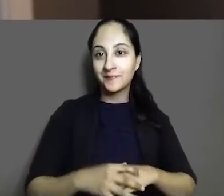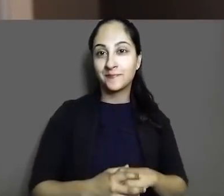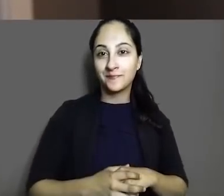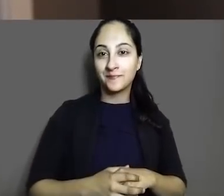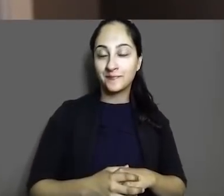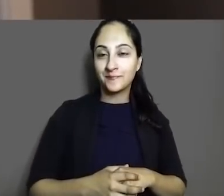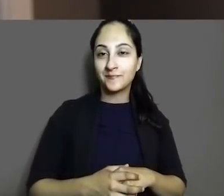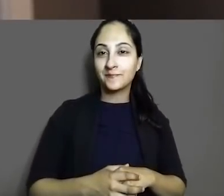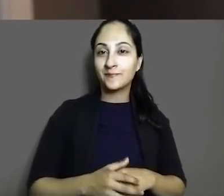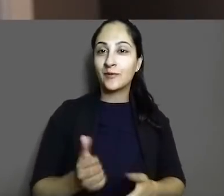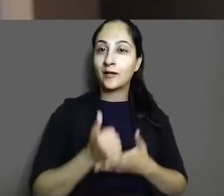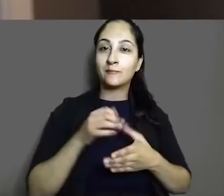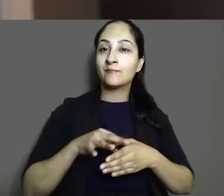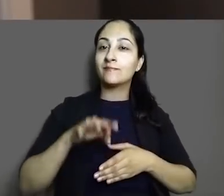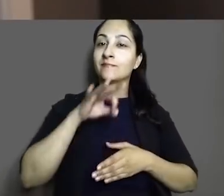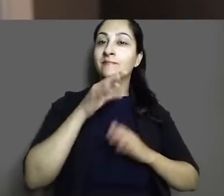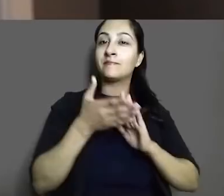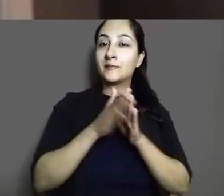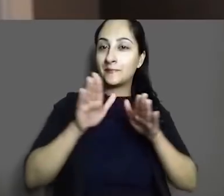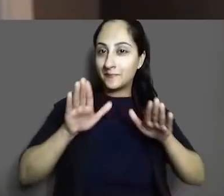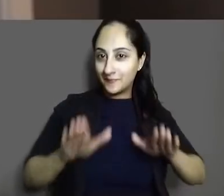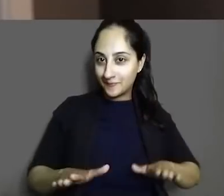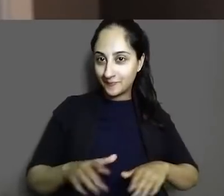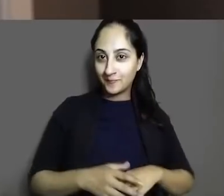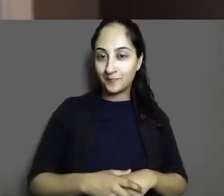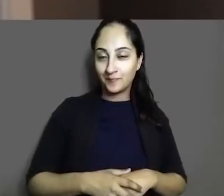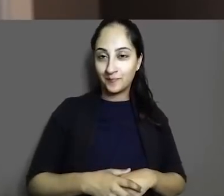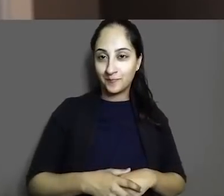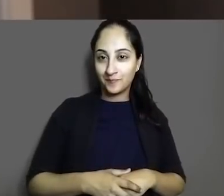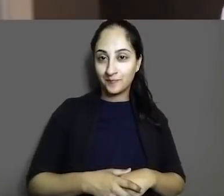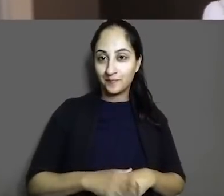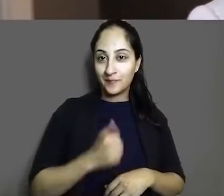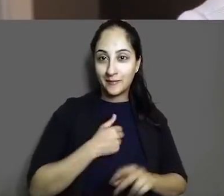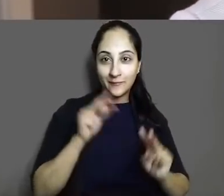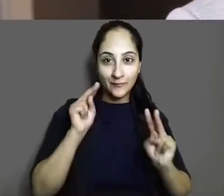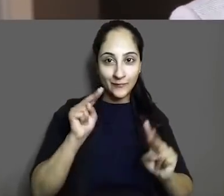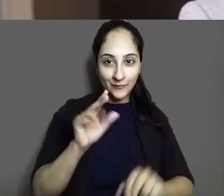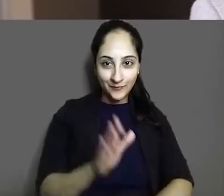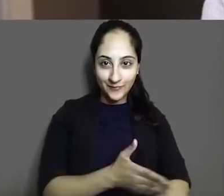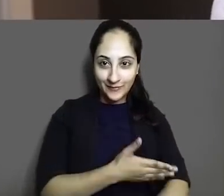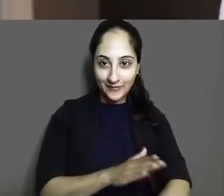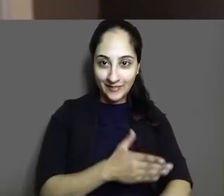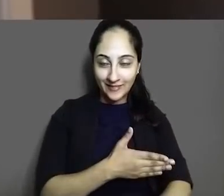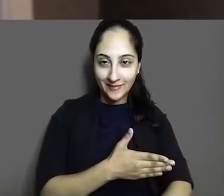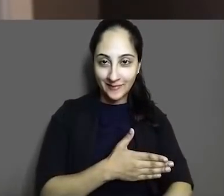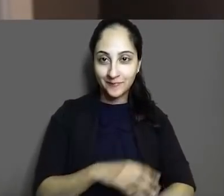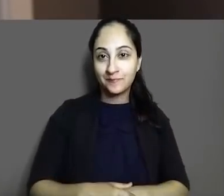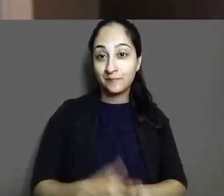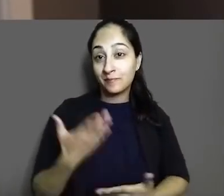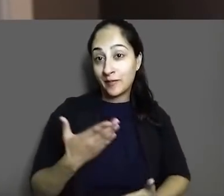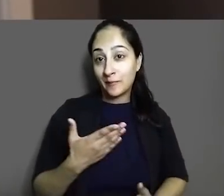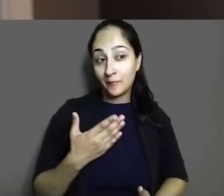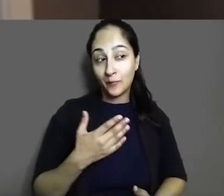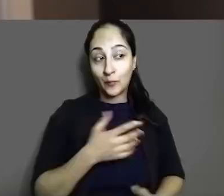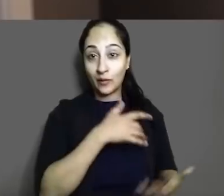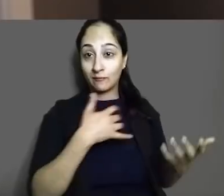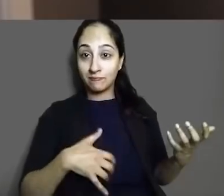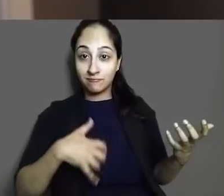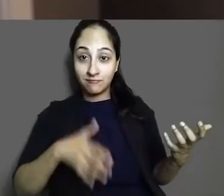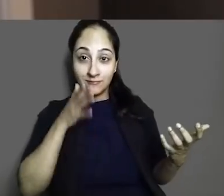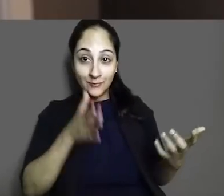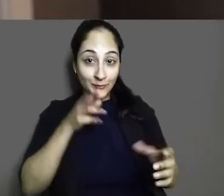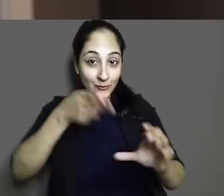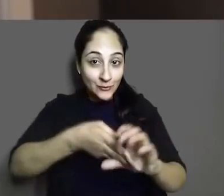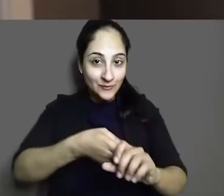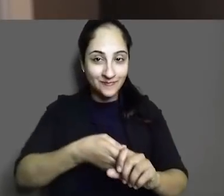some musical expression to soothe the soul, and I've been looking forward to this because I might just pick one of those guitars up and join